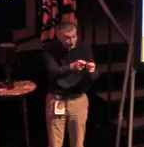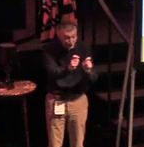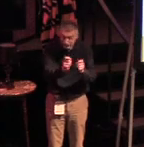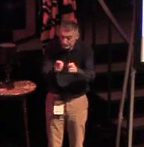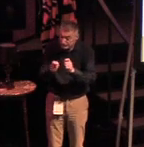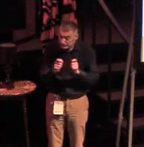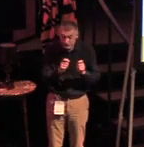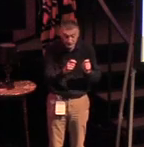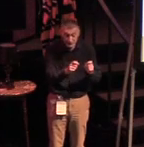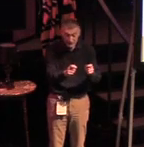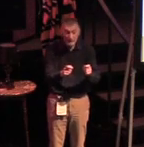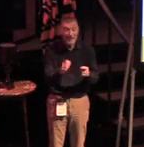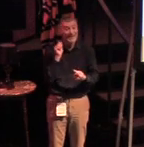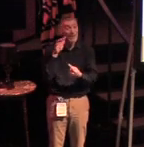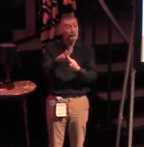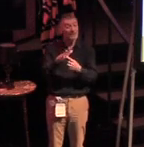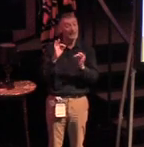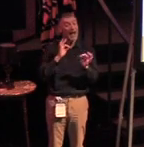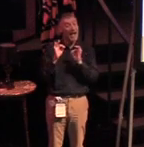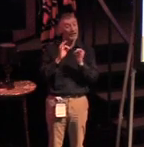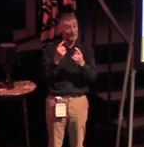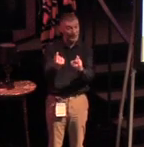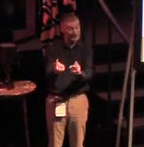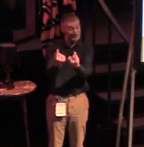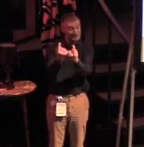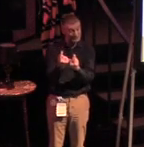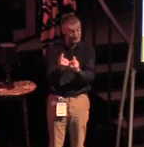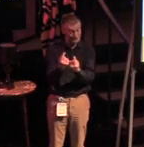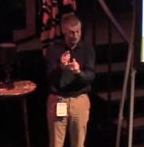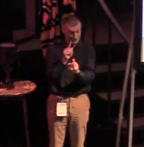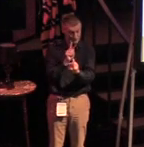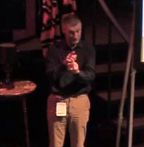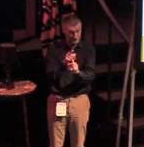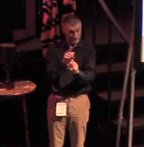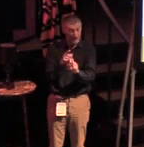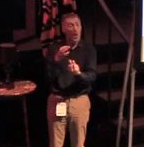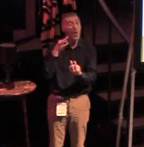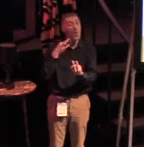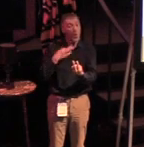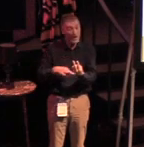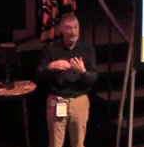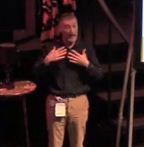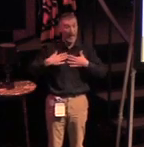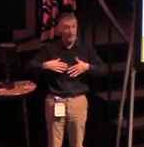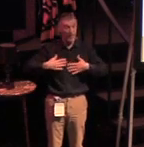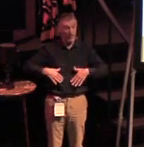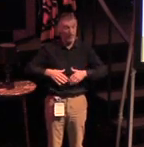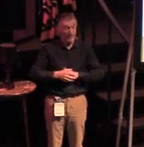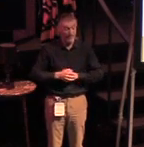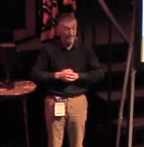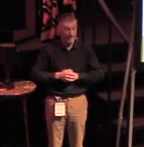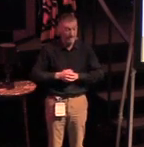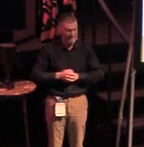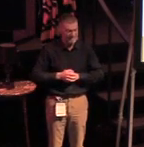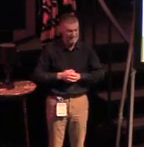the principal actors who we got for the for the show were all white an able-bodied so